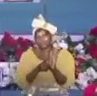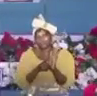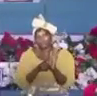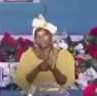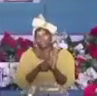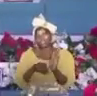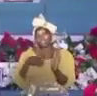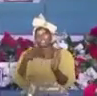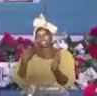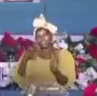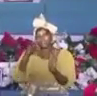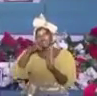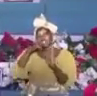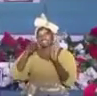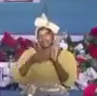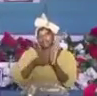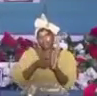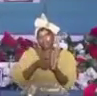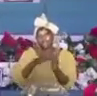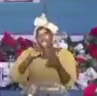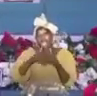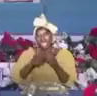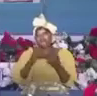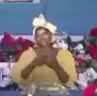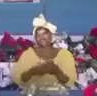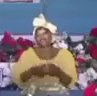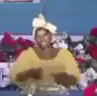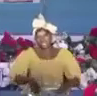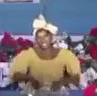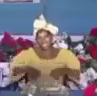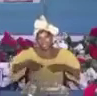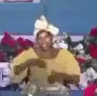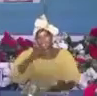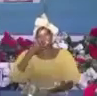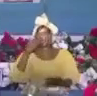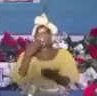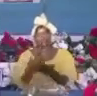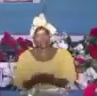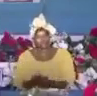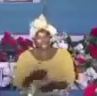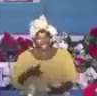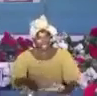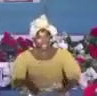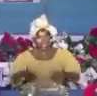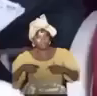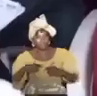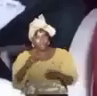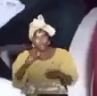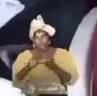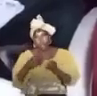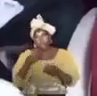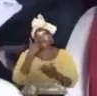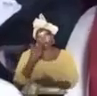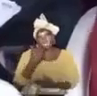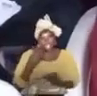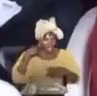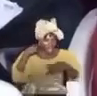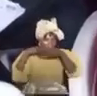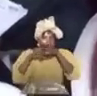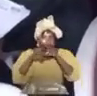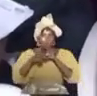of the kingdom, teaches you how to live a victorious life. Then number three, prophecies that